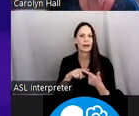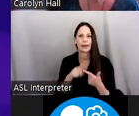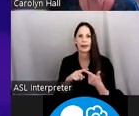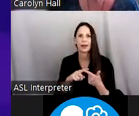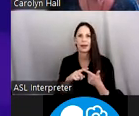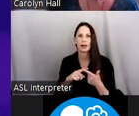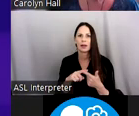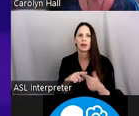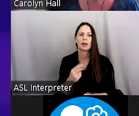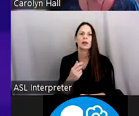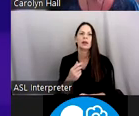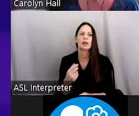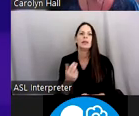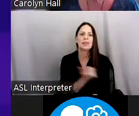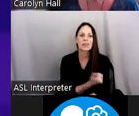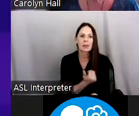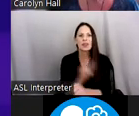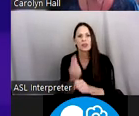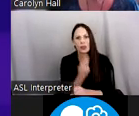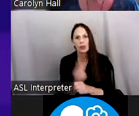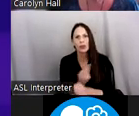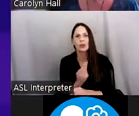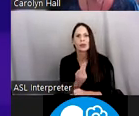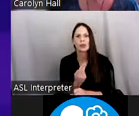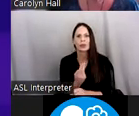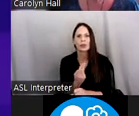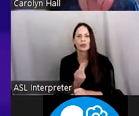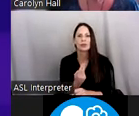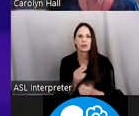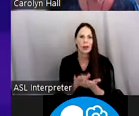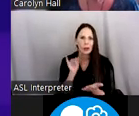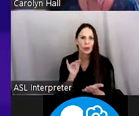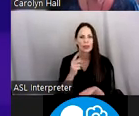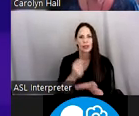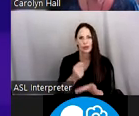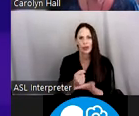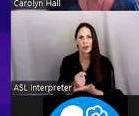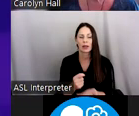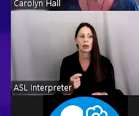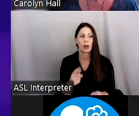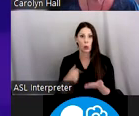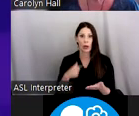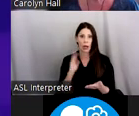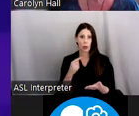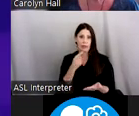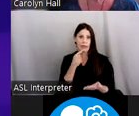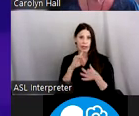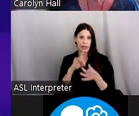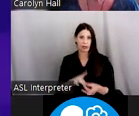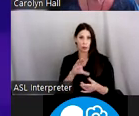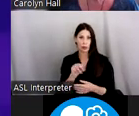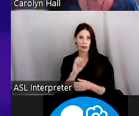substance use and abuse and treatment and stuff like that. What I would say as far as care coordination that I know that